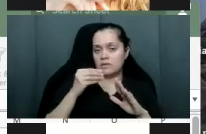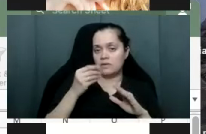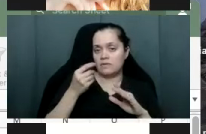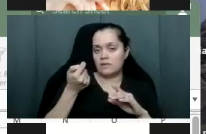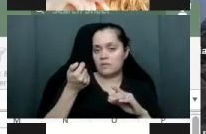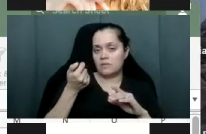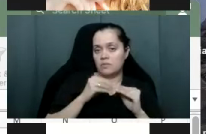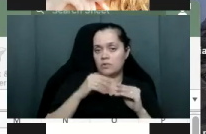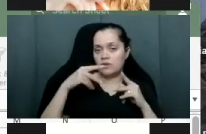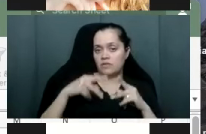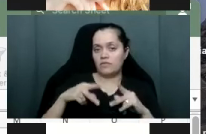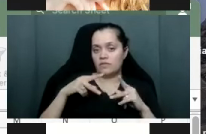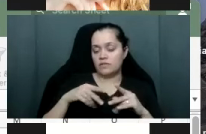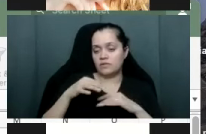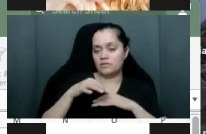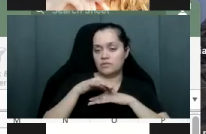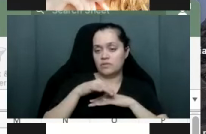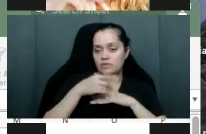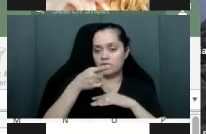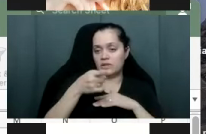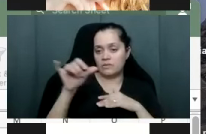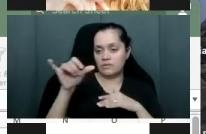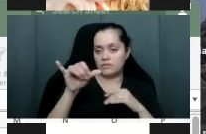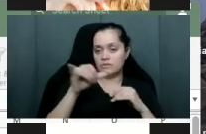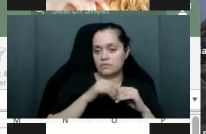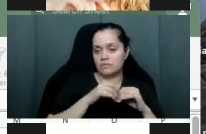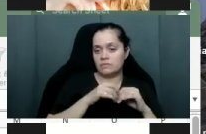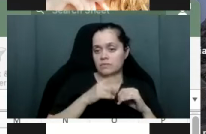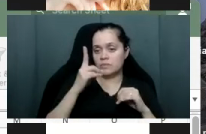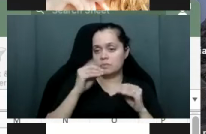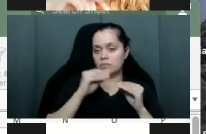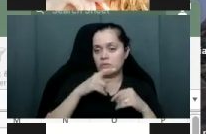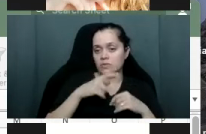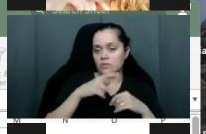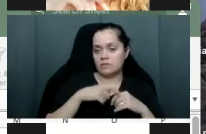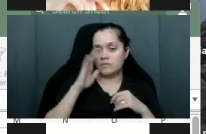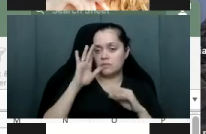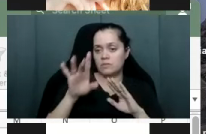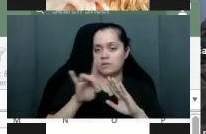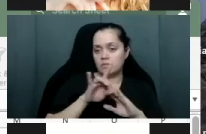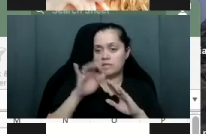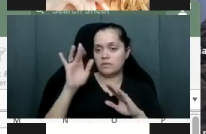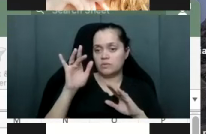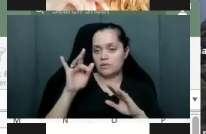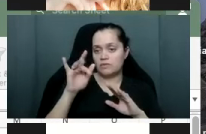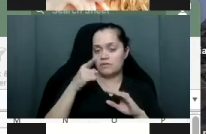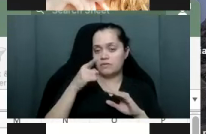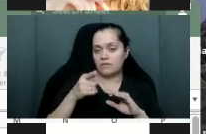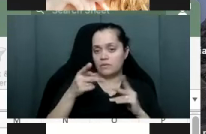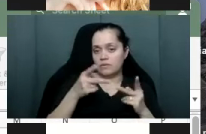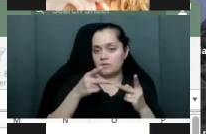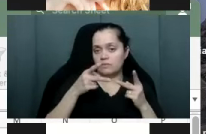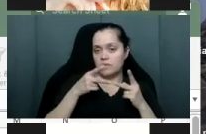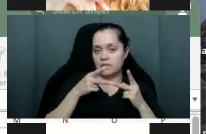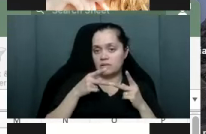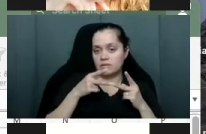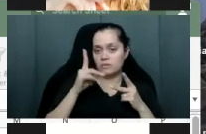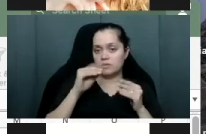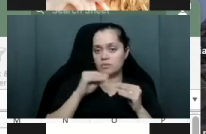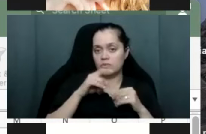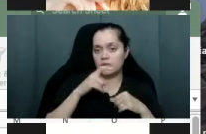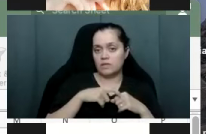on physical geography there. One more time, I'm going to choose 25 of those places. One more time,